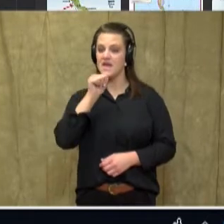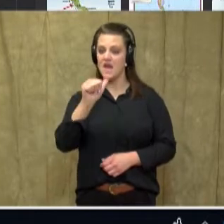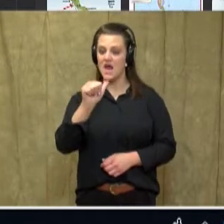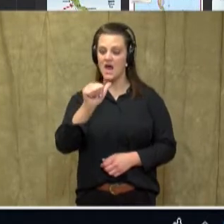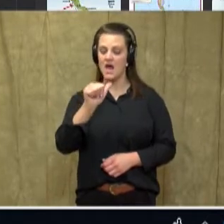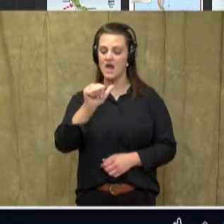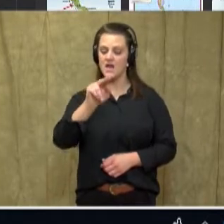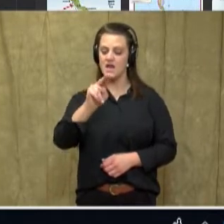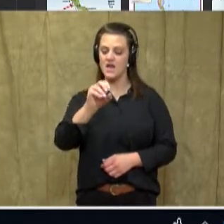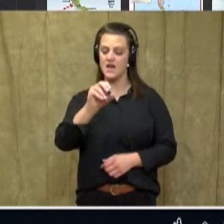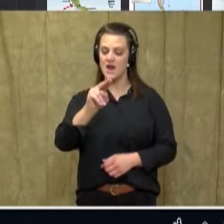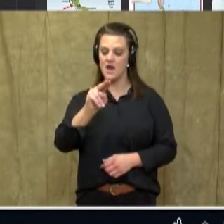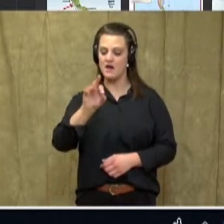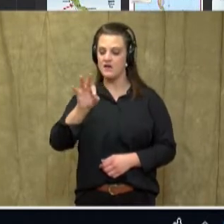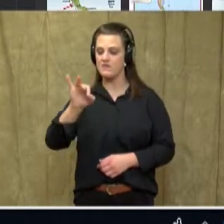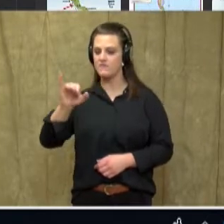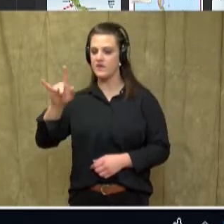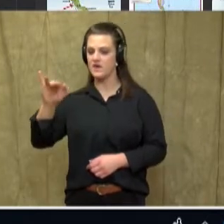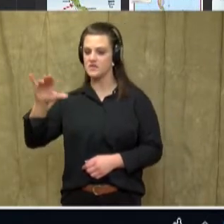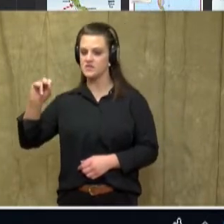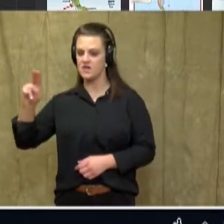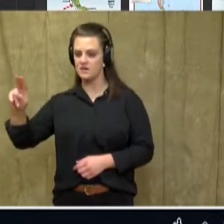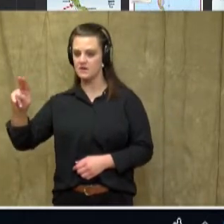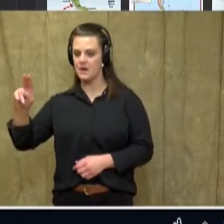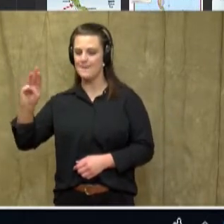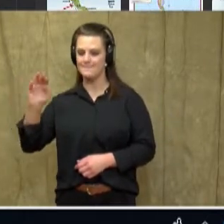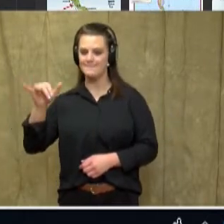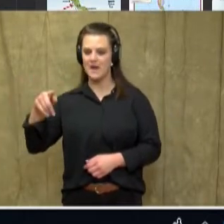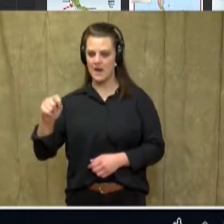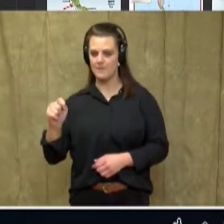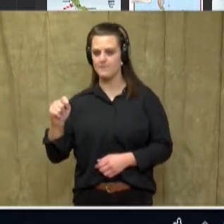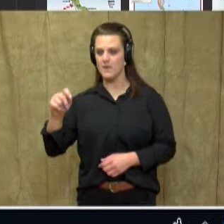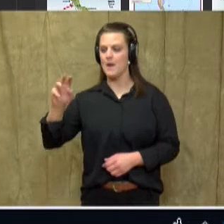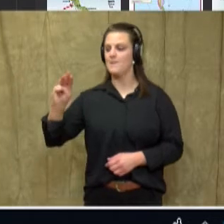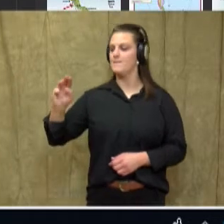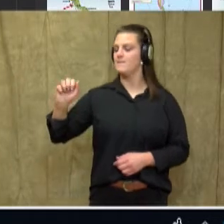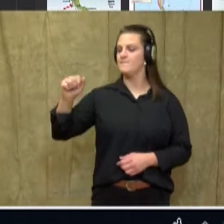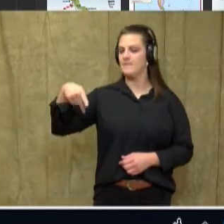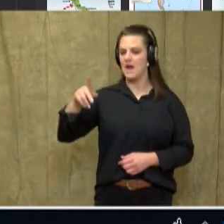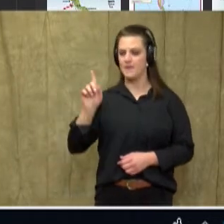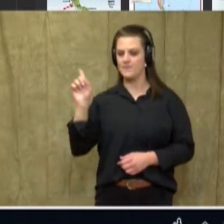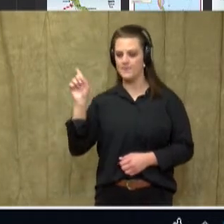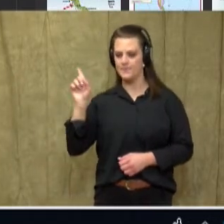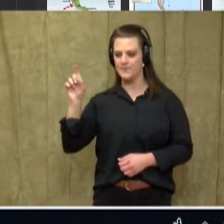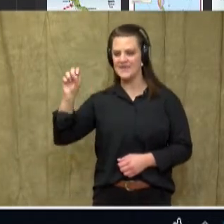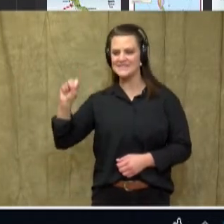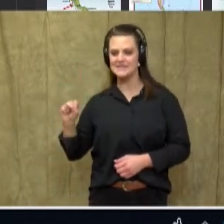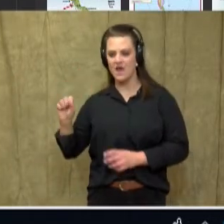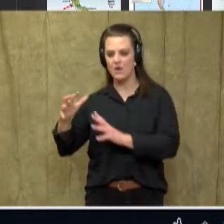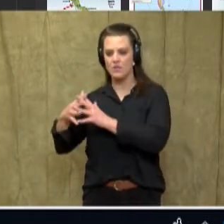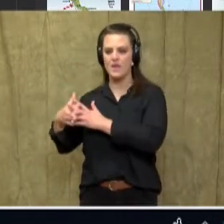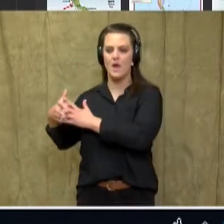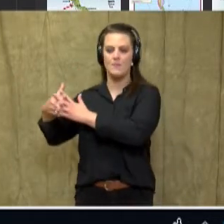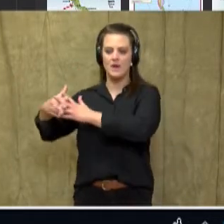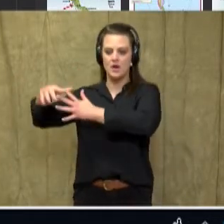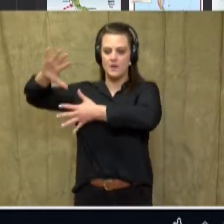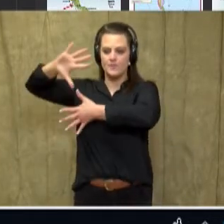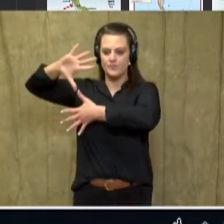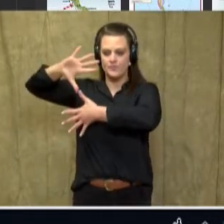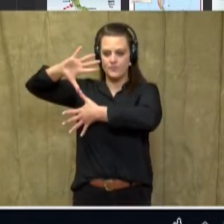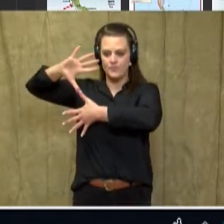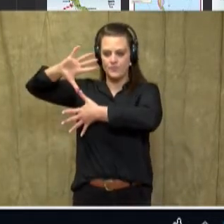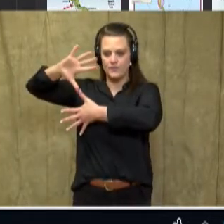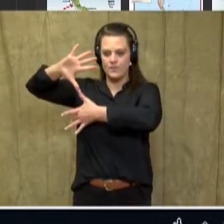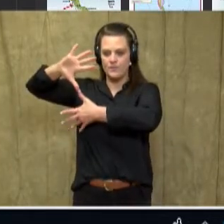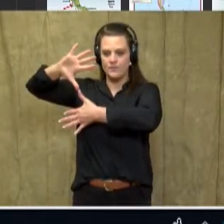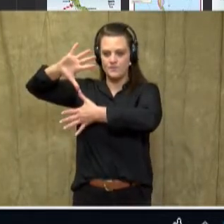text and how there's maps. Here's a map of South America, and this portion on the